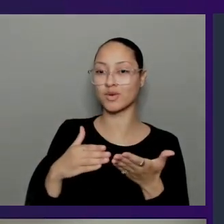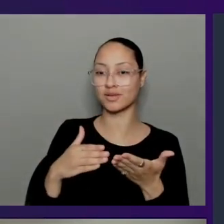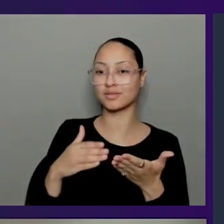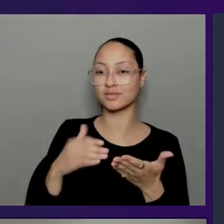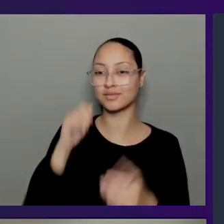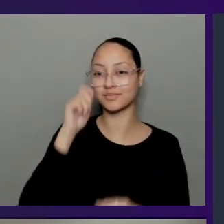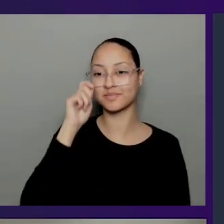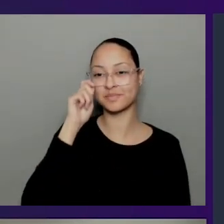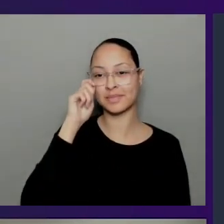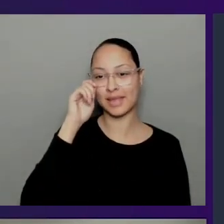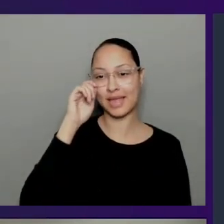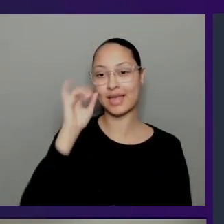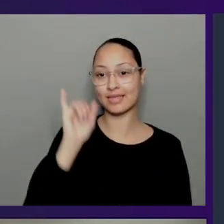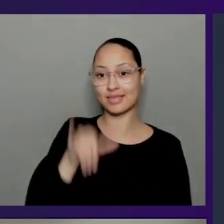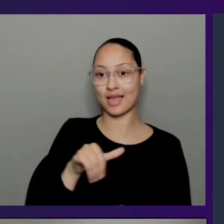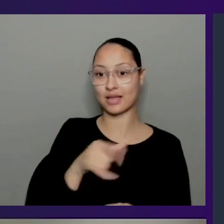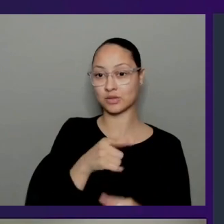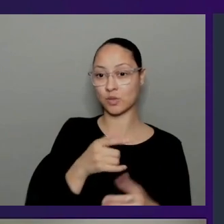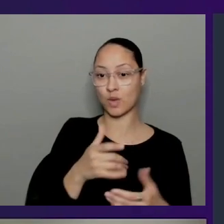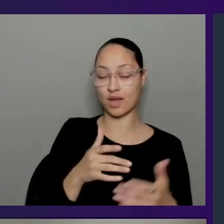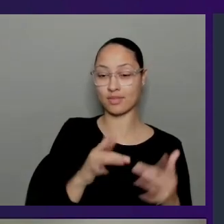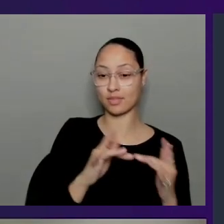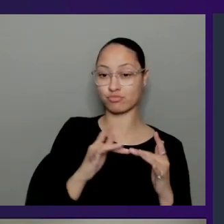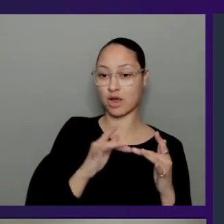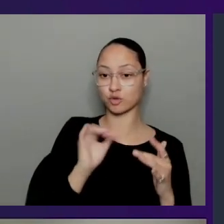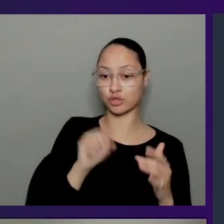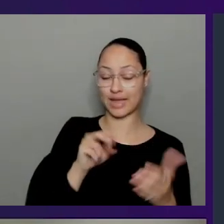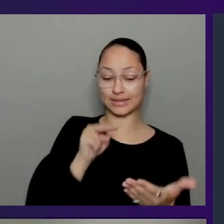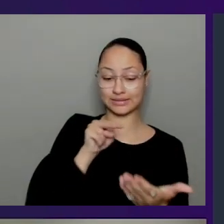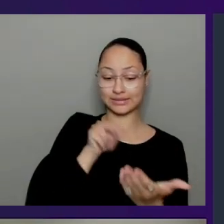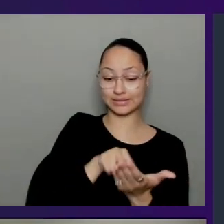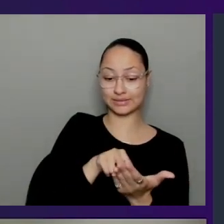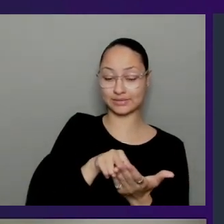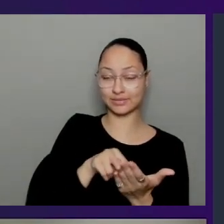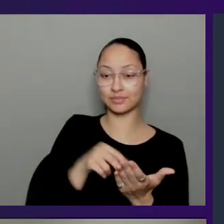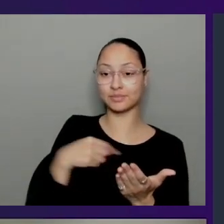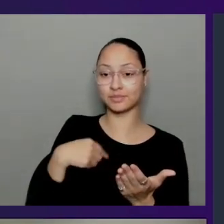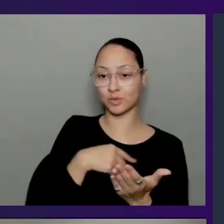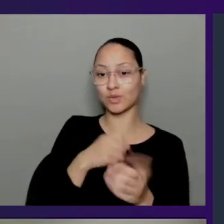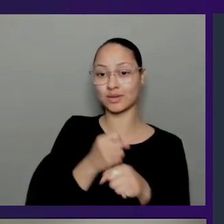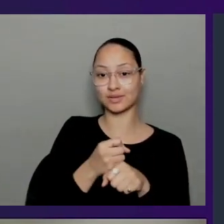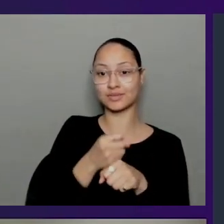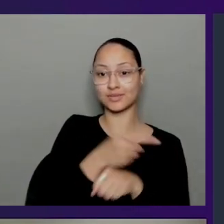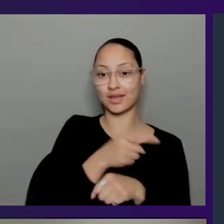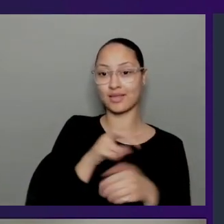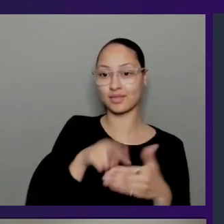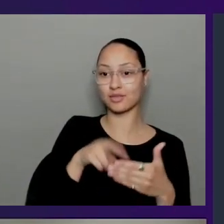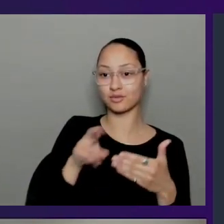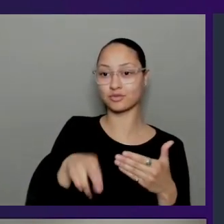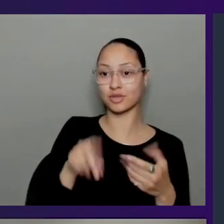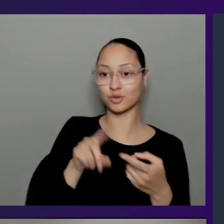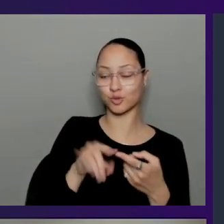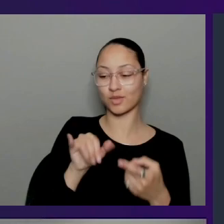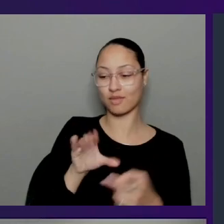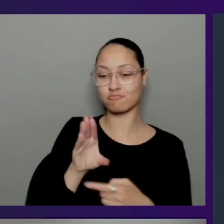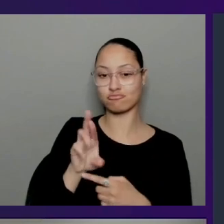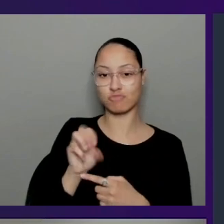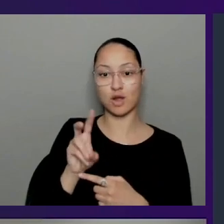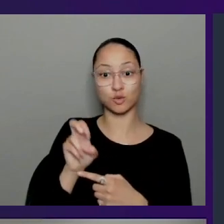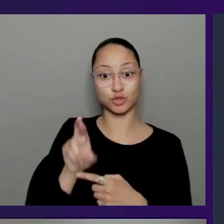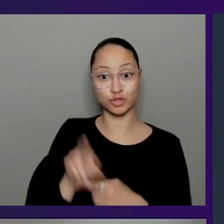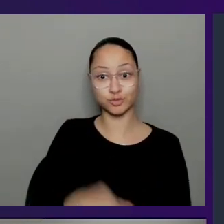browser. So we can render that on the server and send the results of that to a browser. And then the second